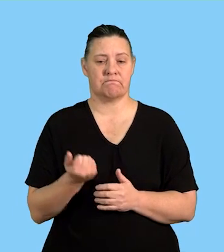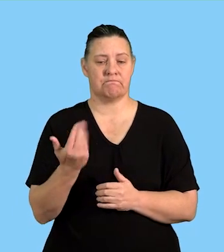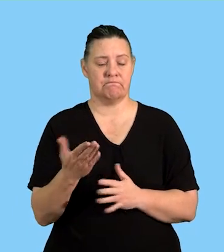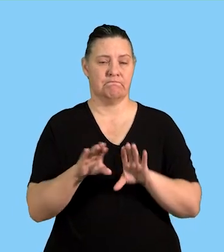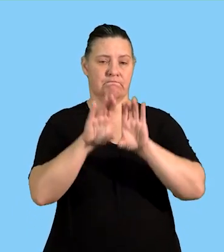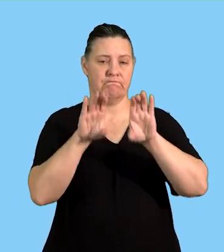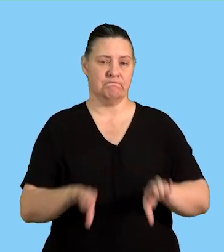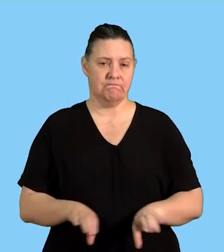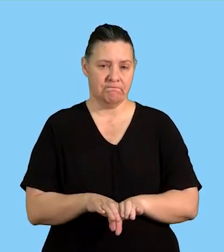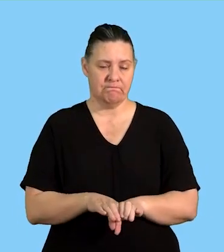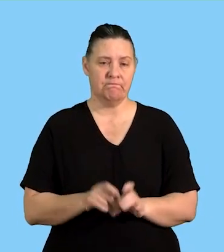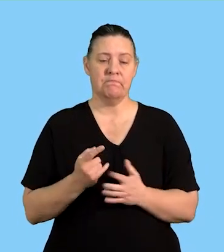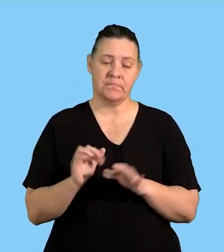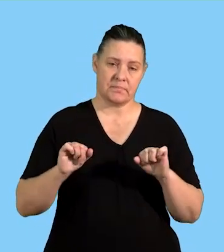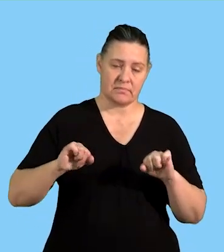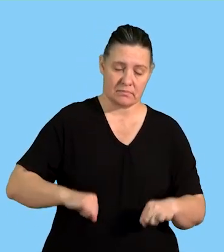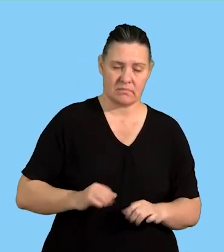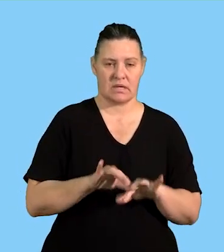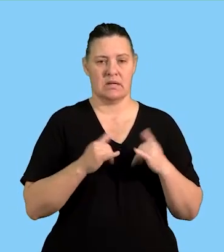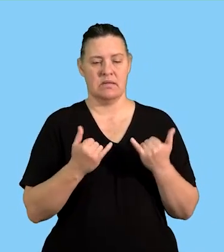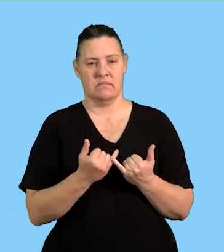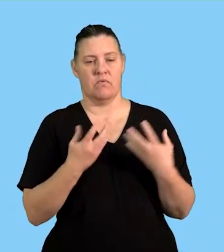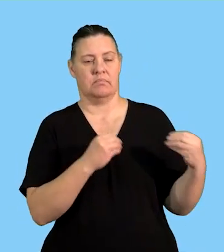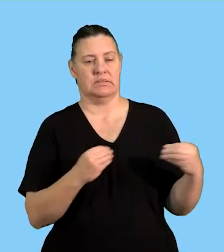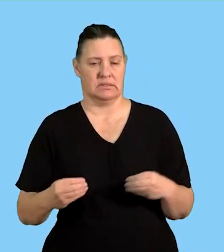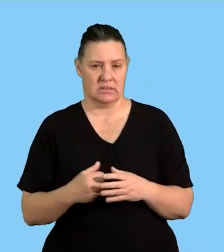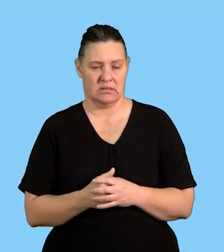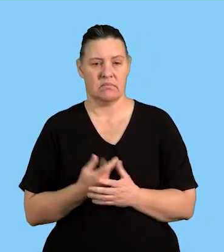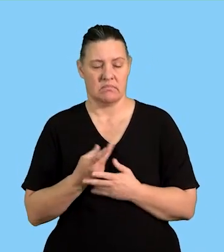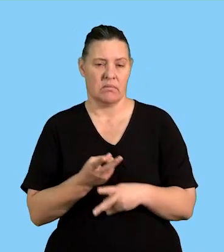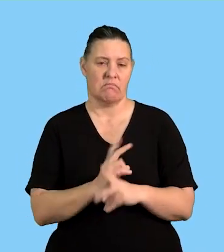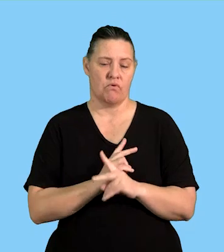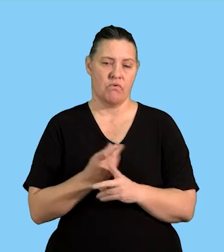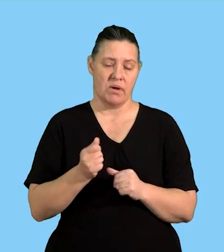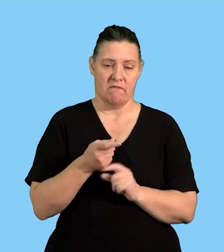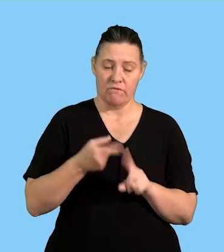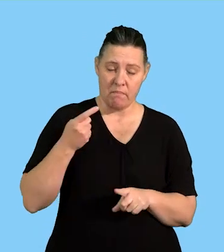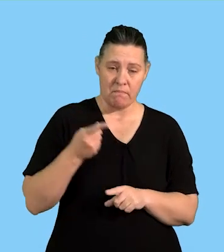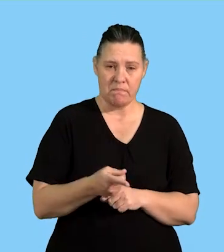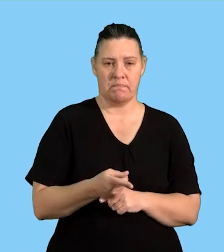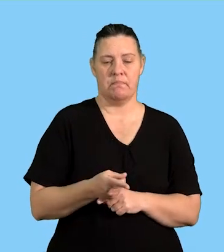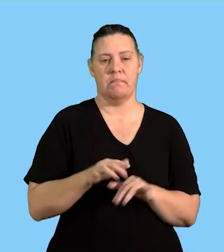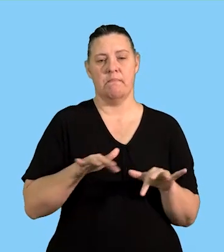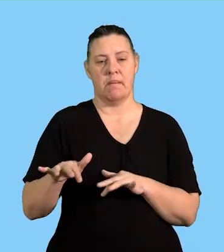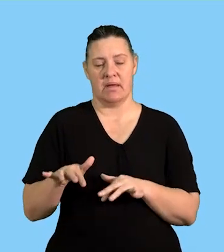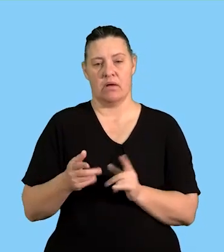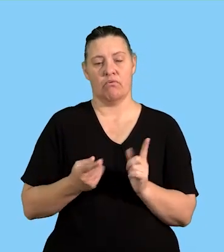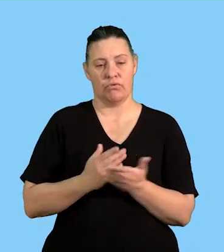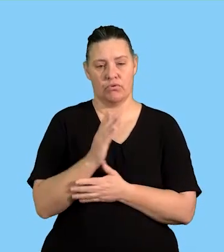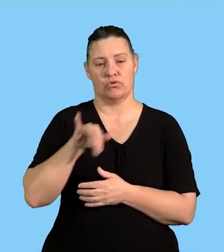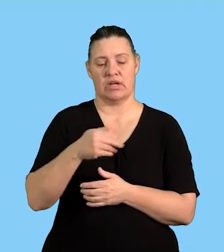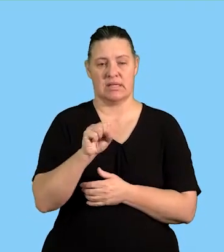issued certificates that would allow the company or the business to borrow money from the public via the